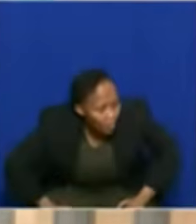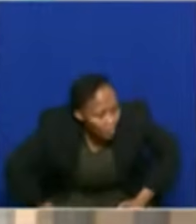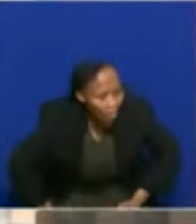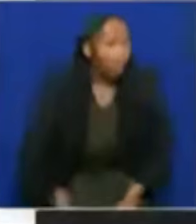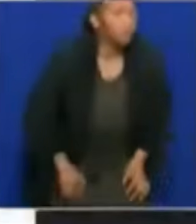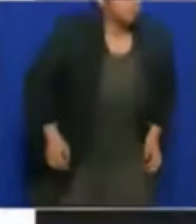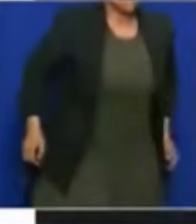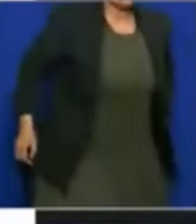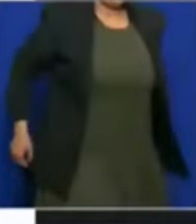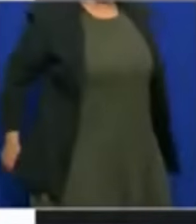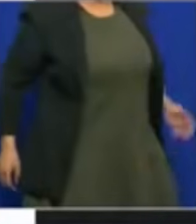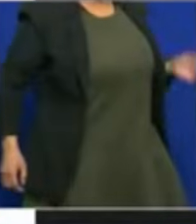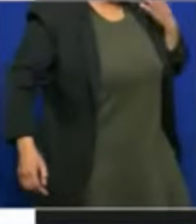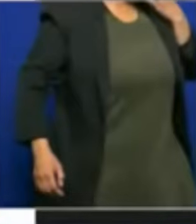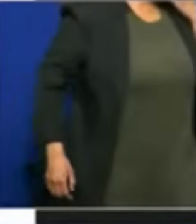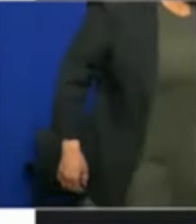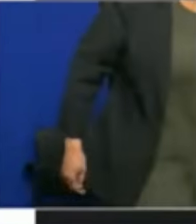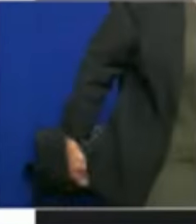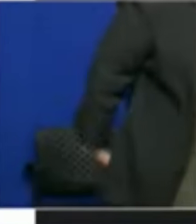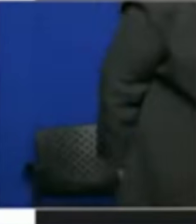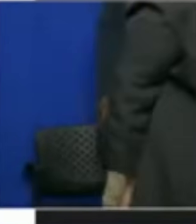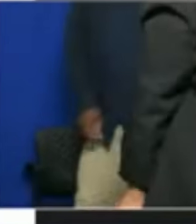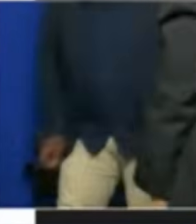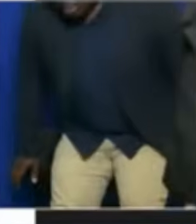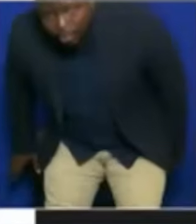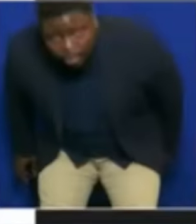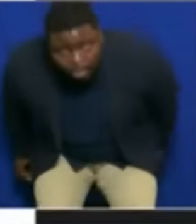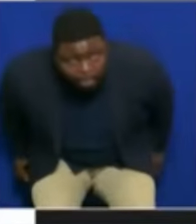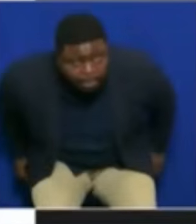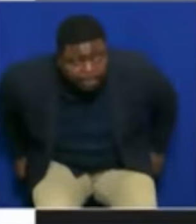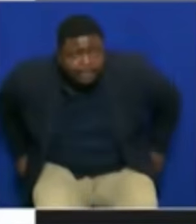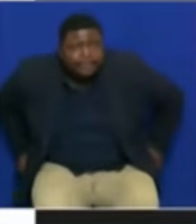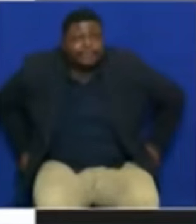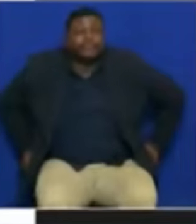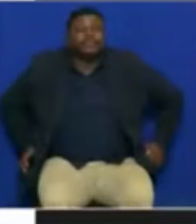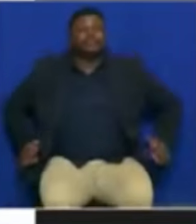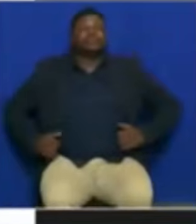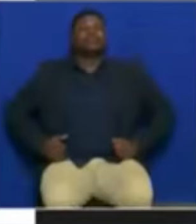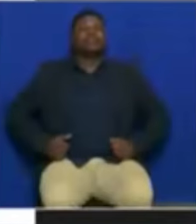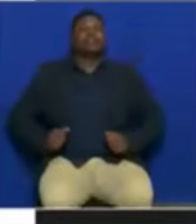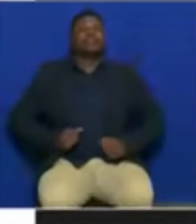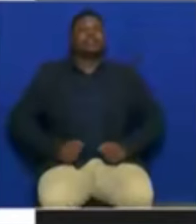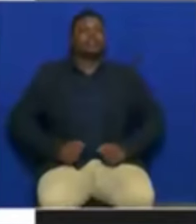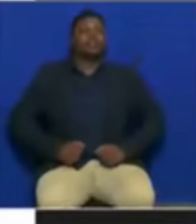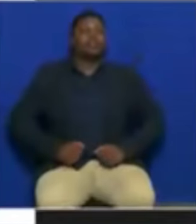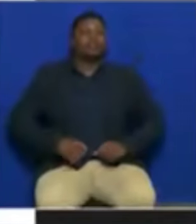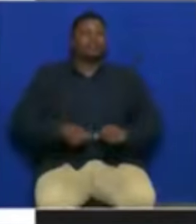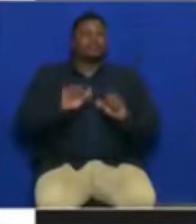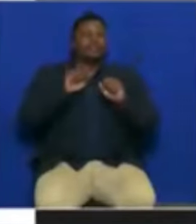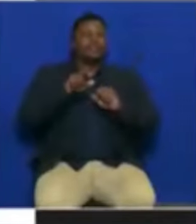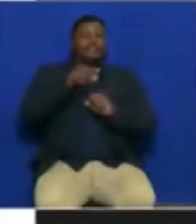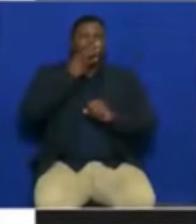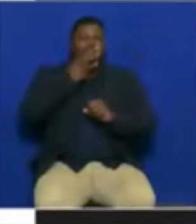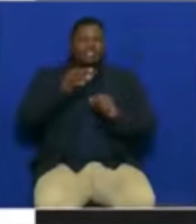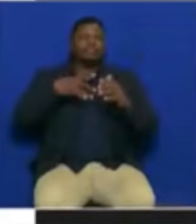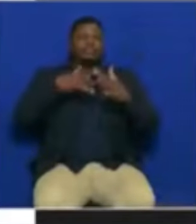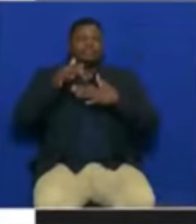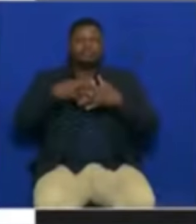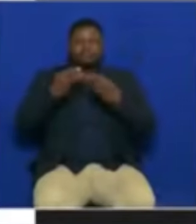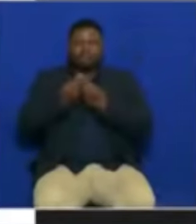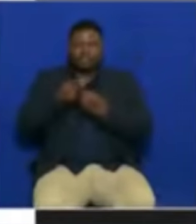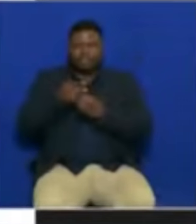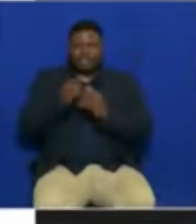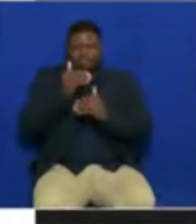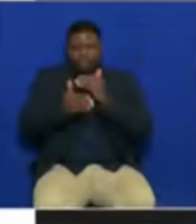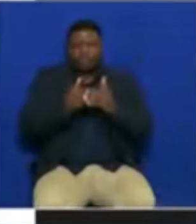At the bottom of 8.11, Yes. civilian vetting Yes. where required must be done through state security agents. That's correct. That's more or less where